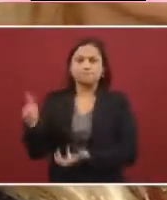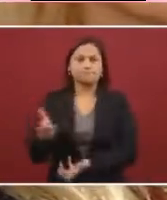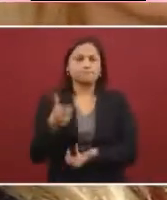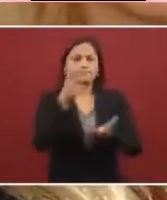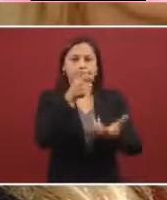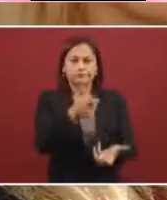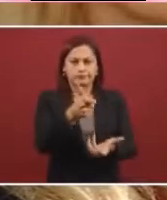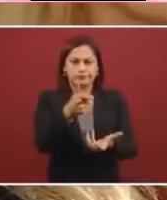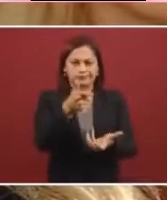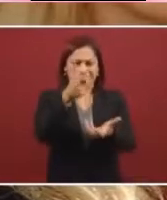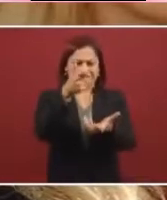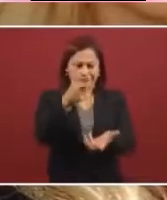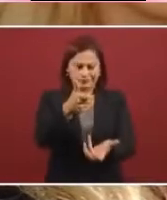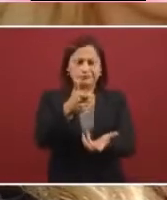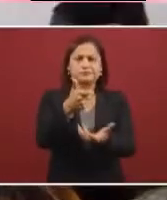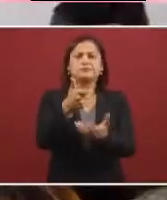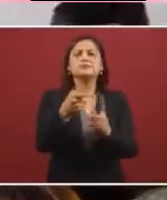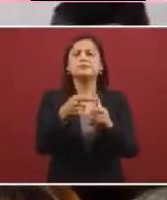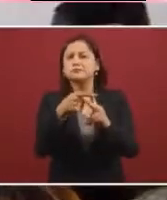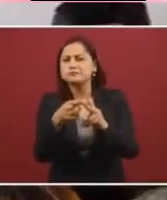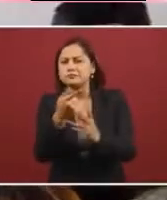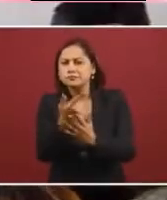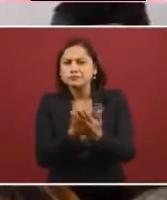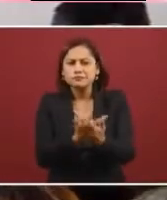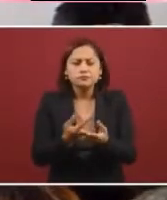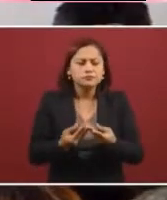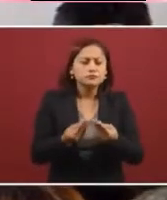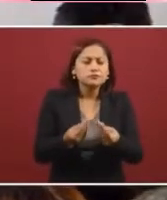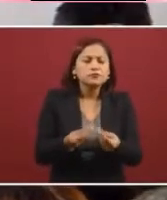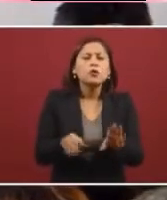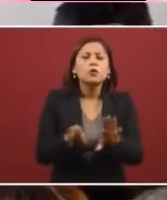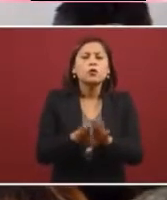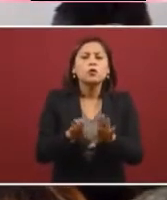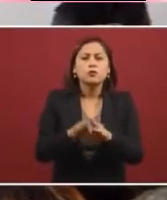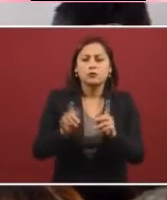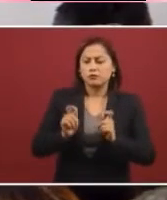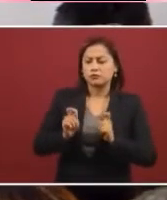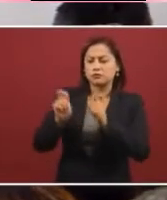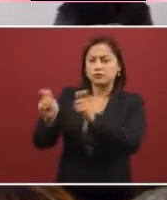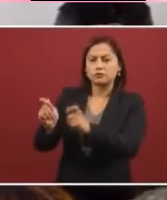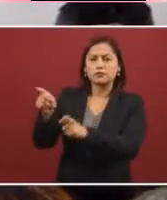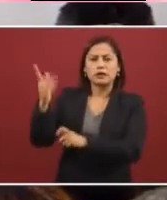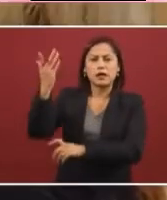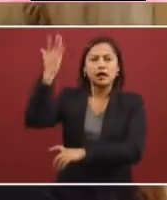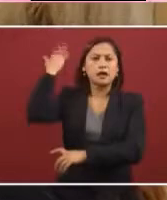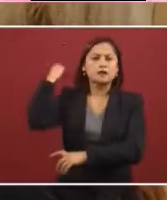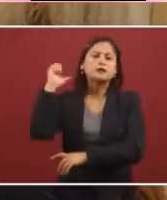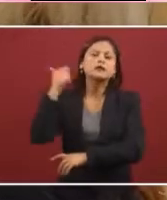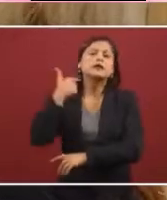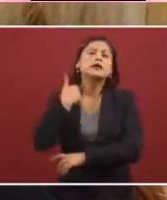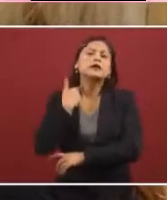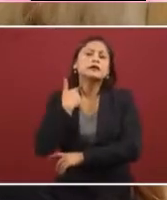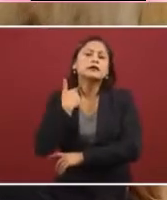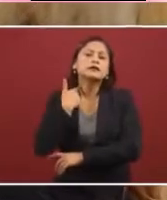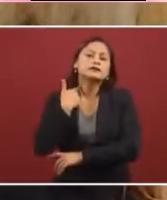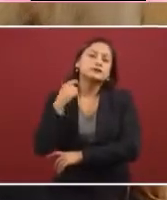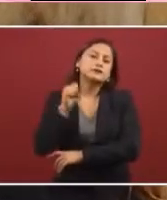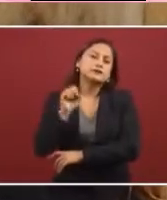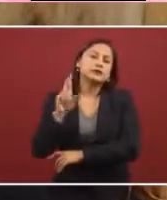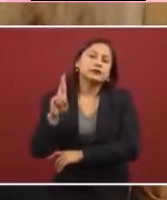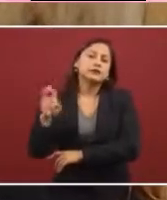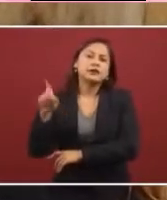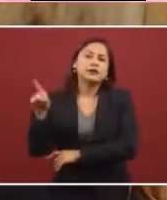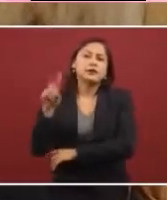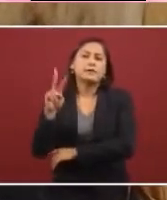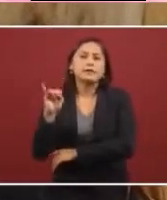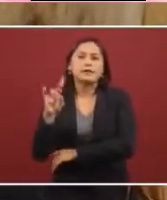Ese dinero se lo entregó a la Secretaría de Relaciones Exteriores. Because it was given to the Department of External Relations. What is the report